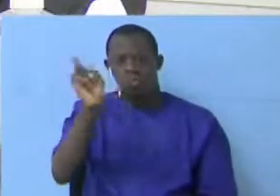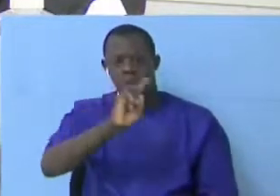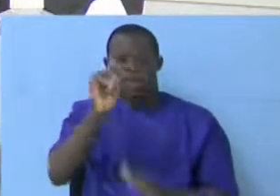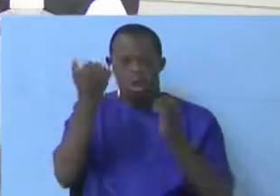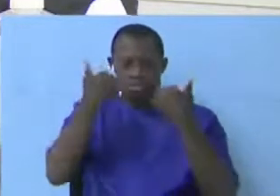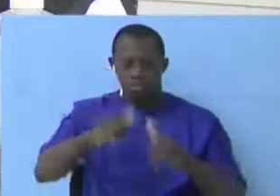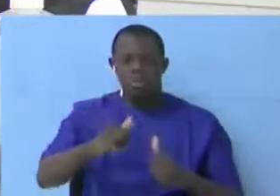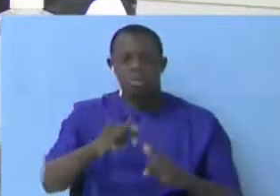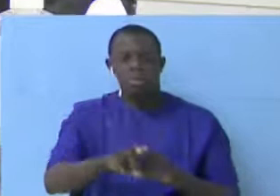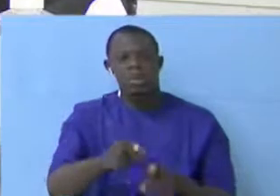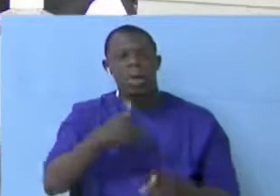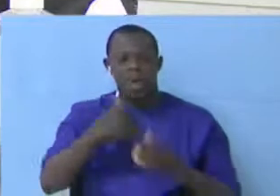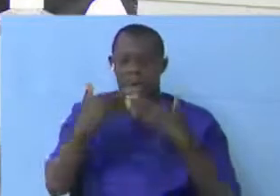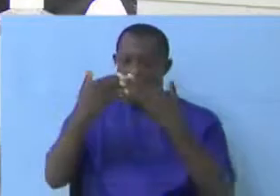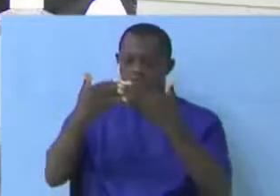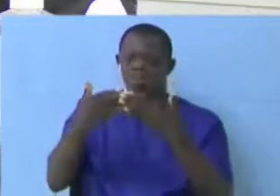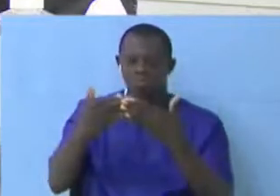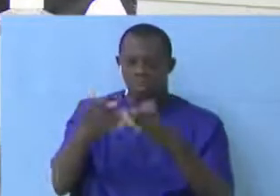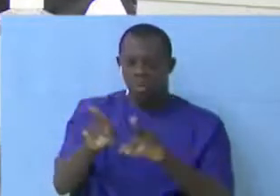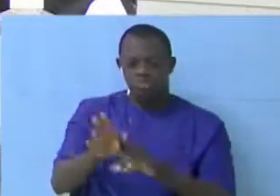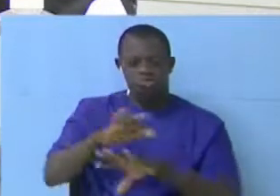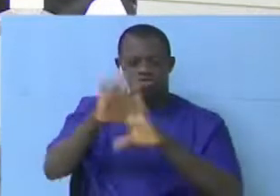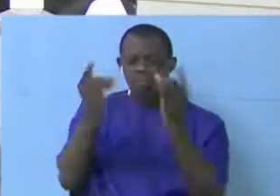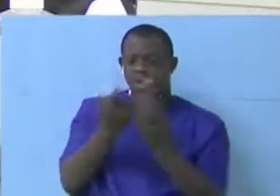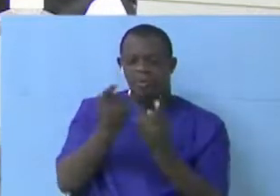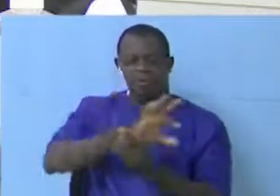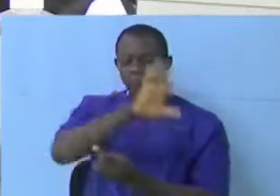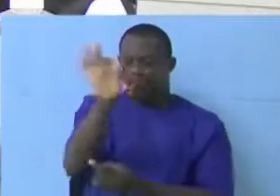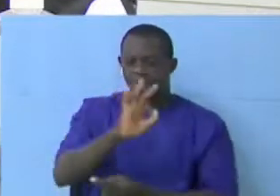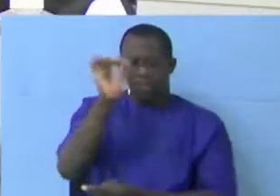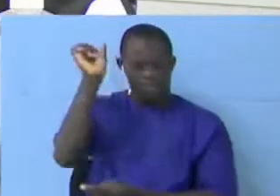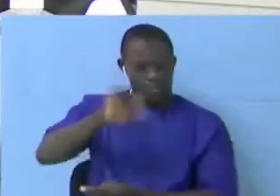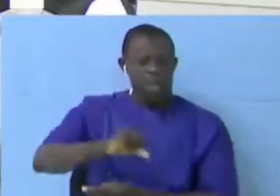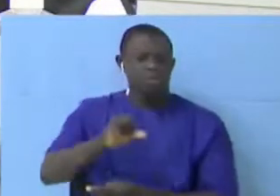And I told him that a terrible thing must have happened. I